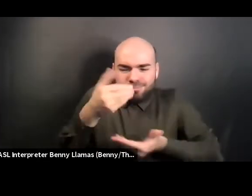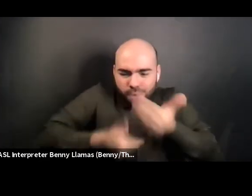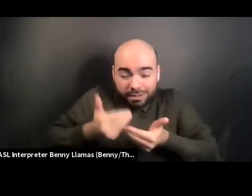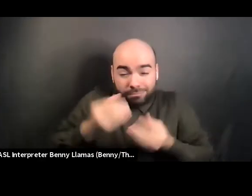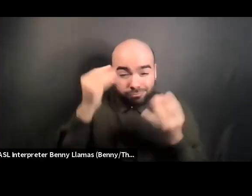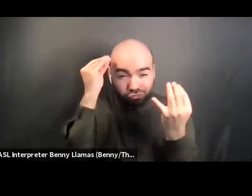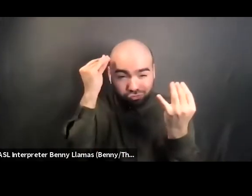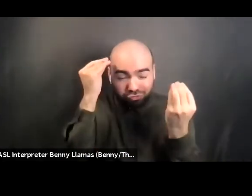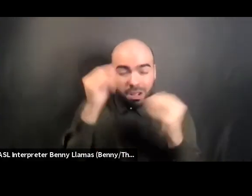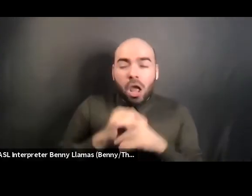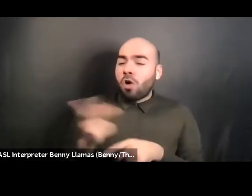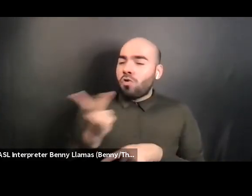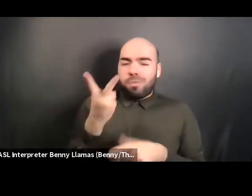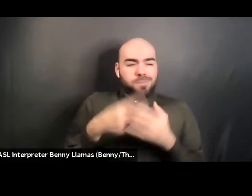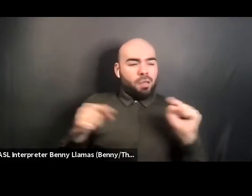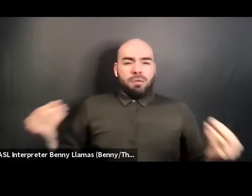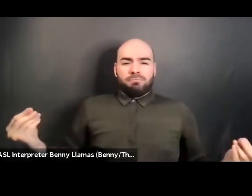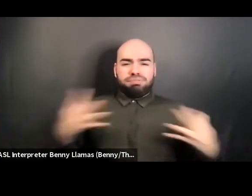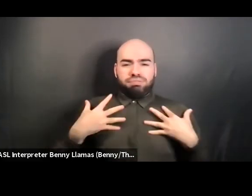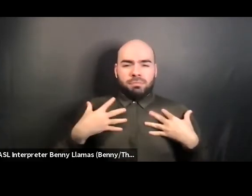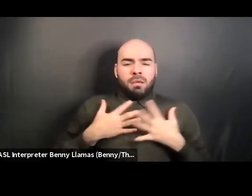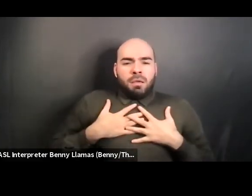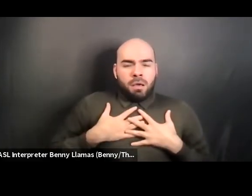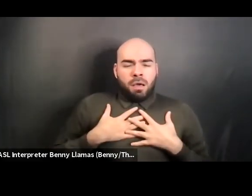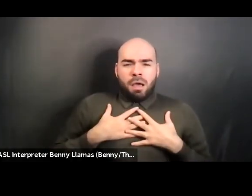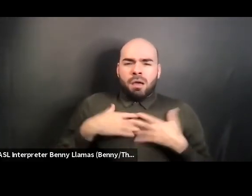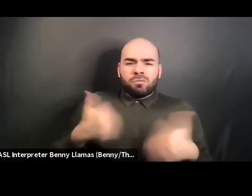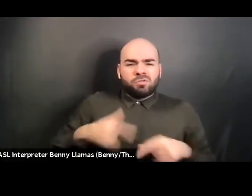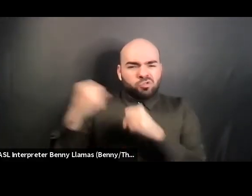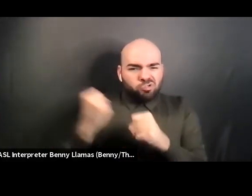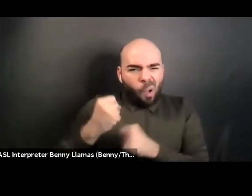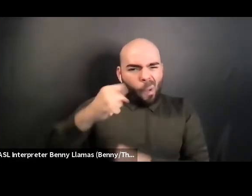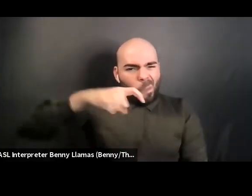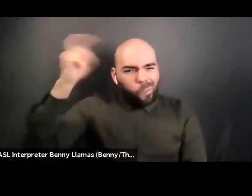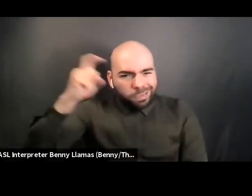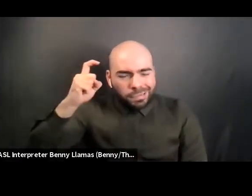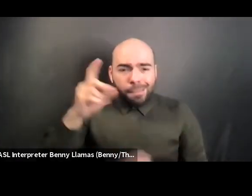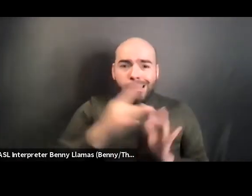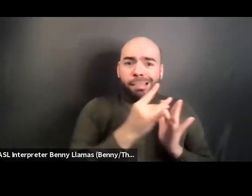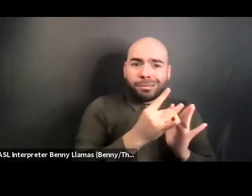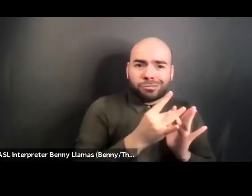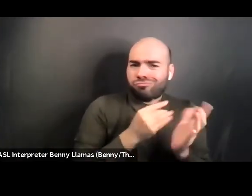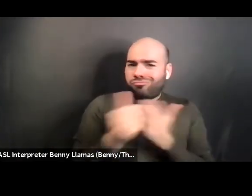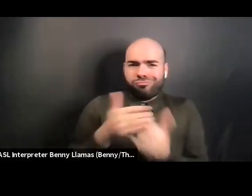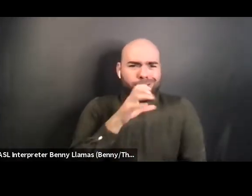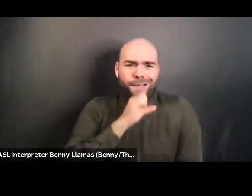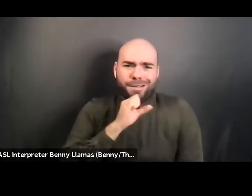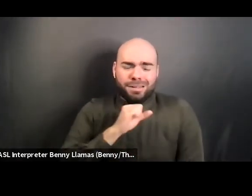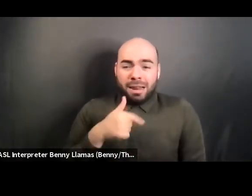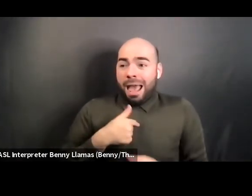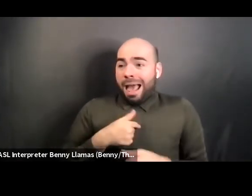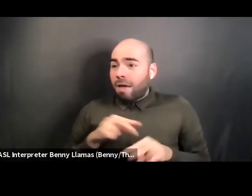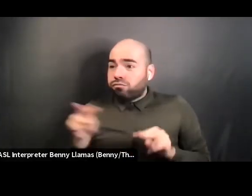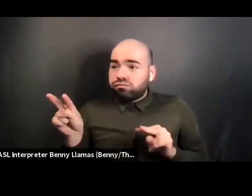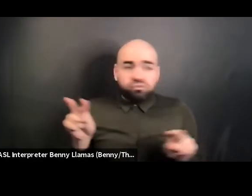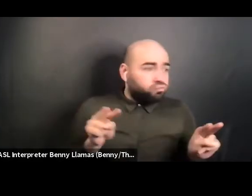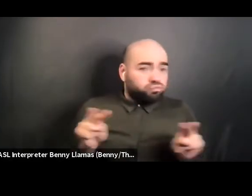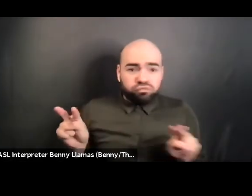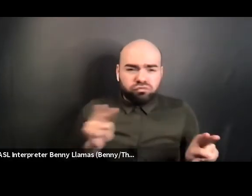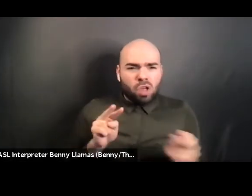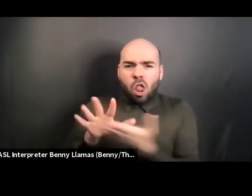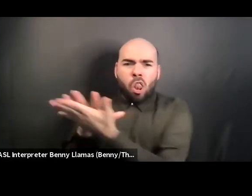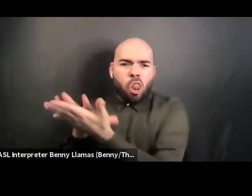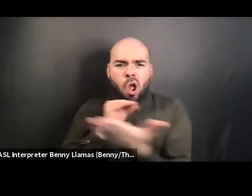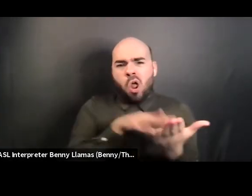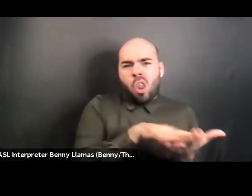remind me every day that true wisdom and leadership can come at any age. I learn from you both every day, and I feel so lucky to call you both my